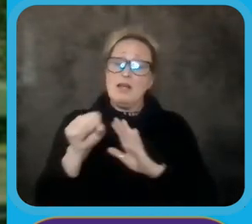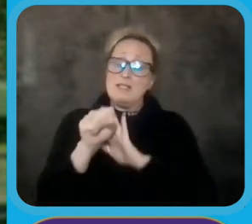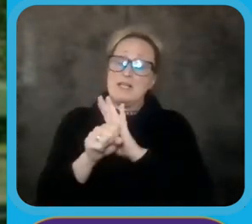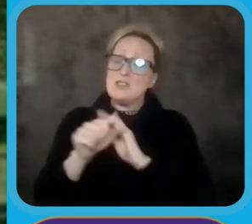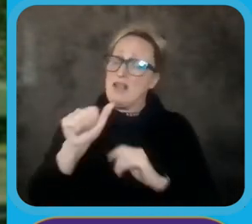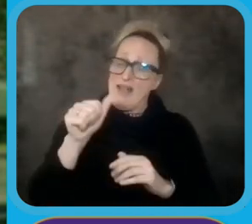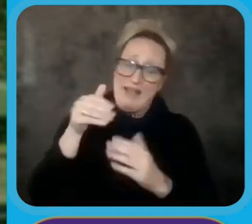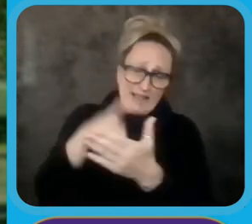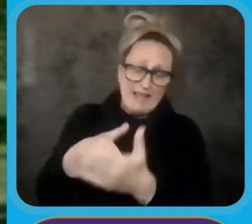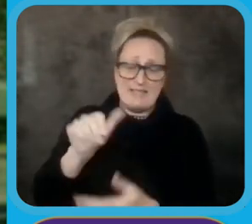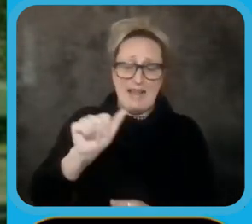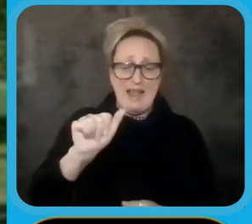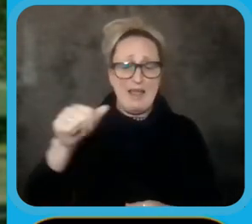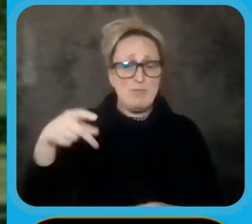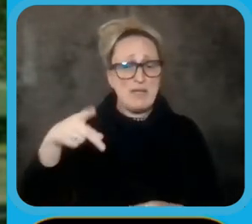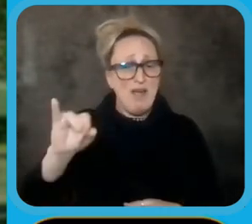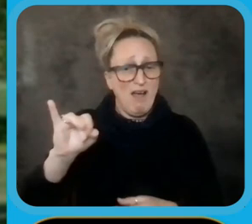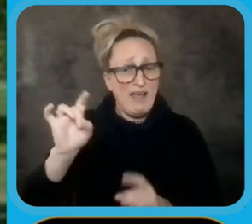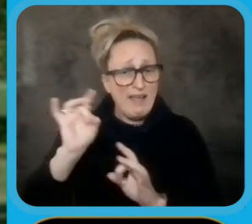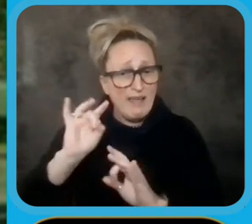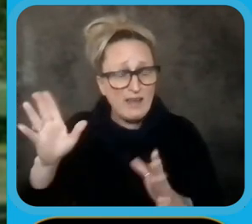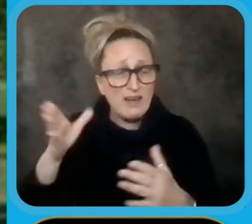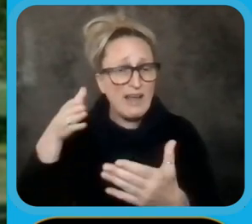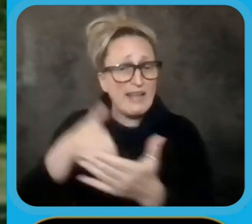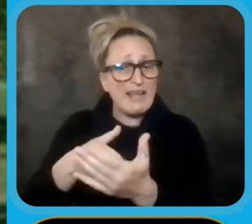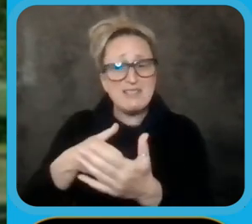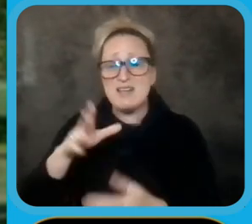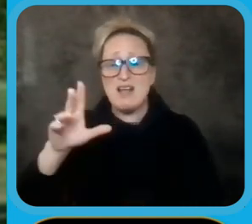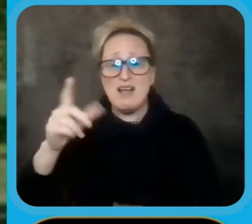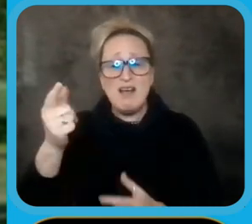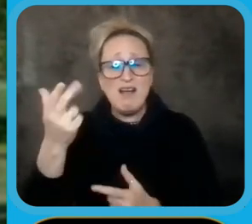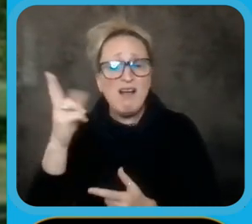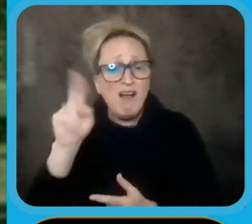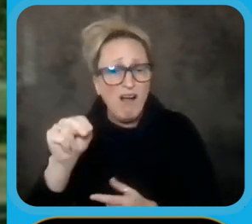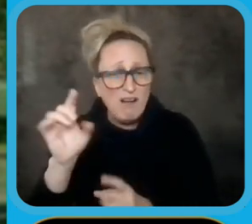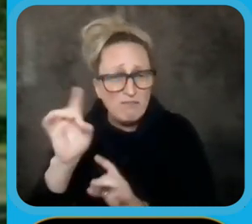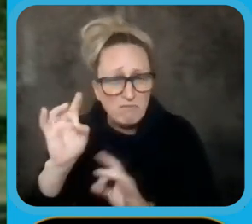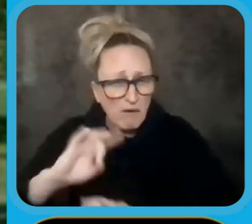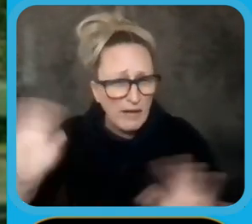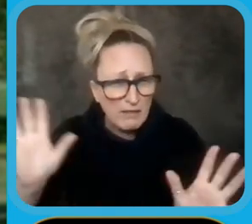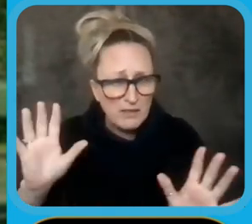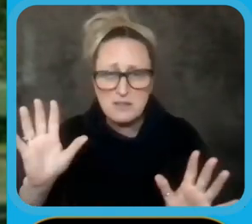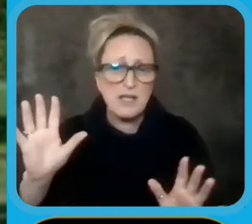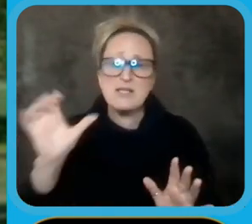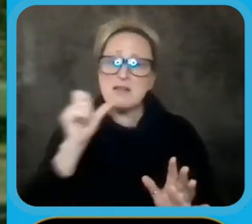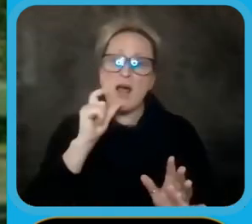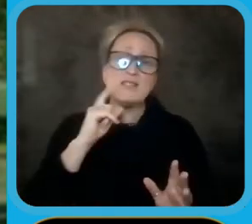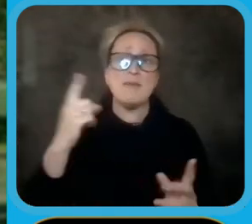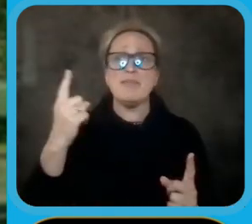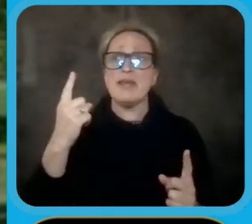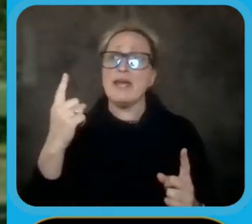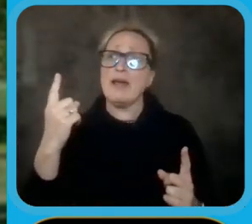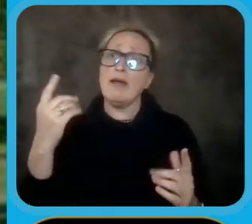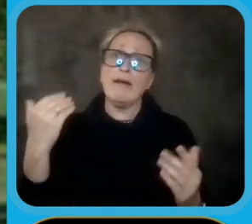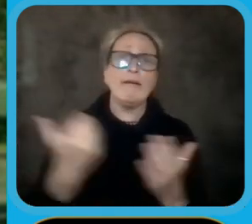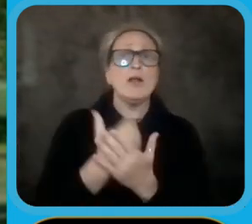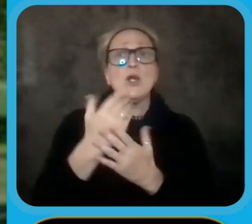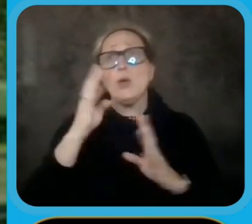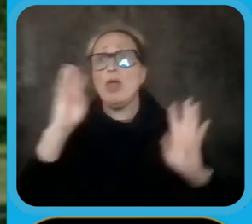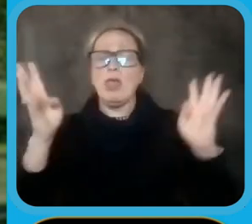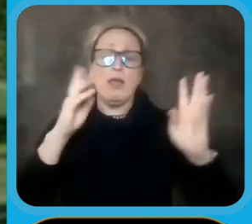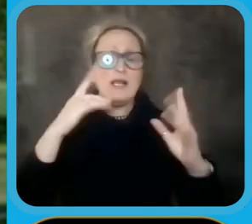hate, against the tragedies of gun violence. This isn't some flight of fancy. This is why we're